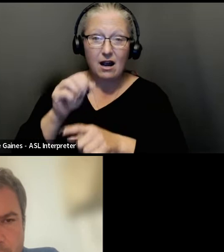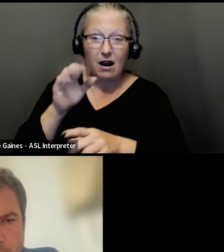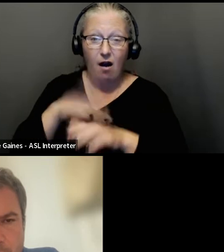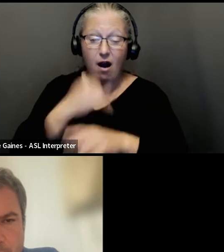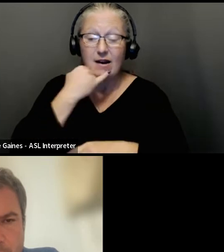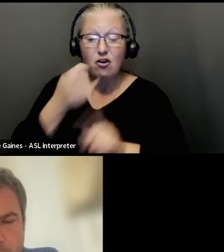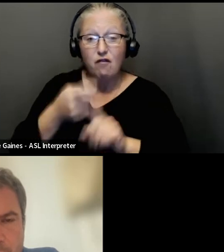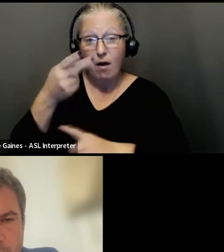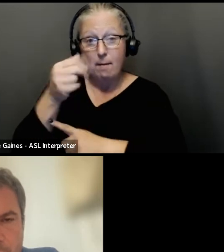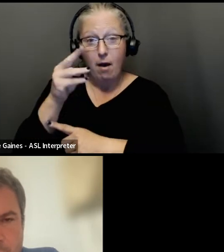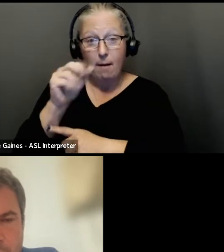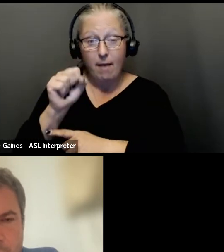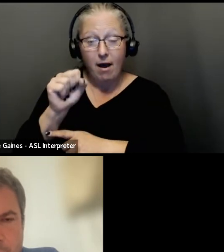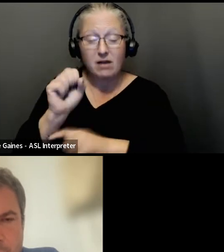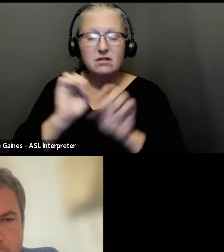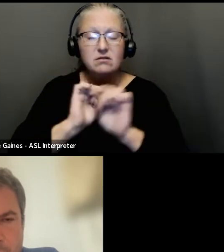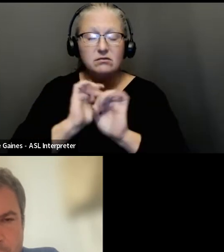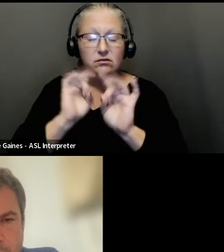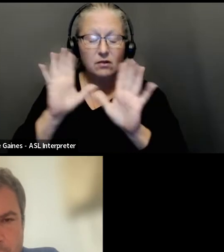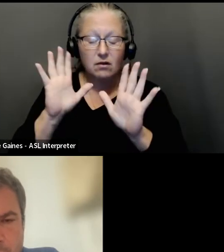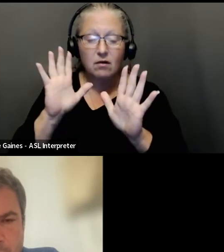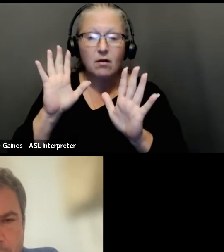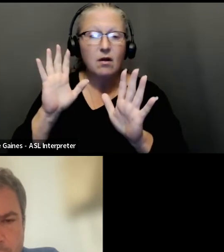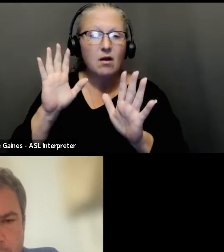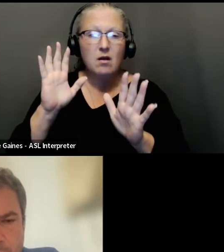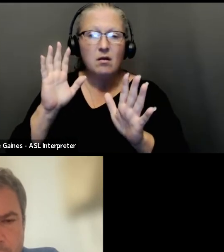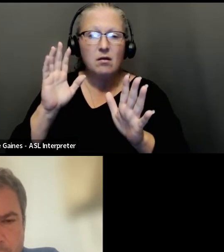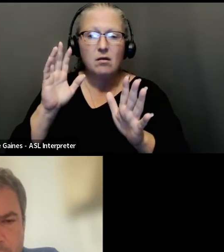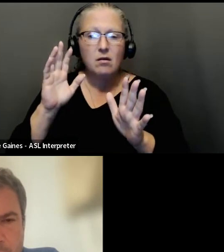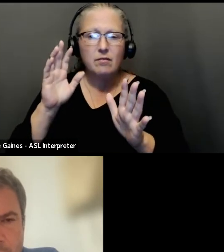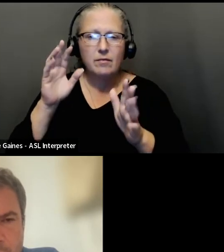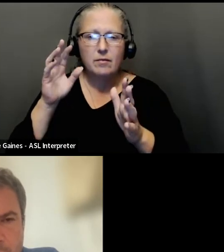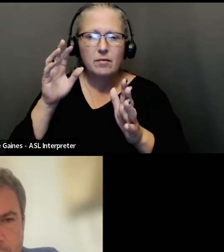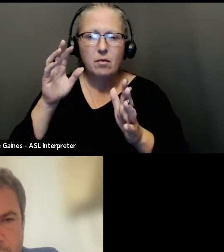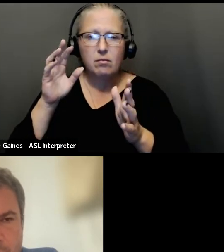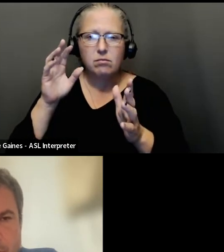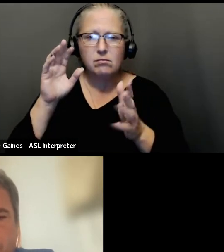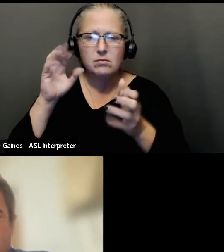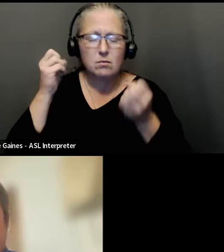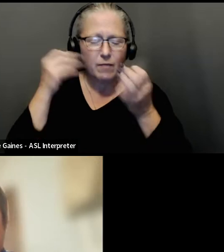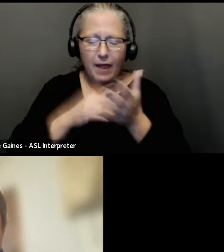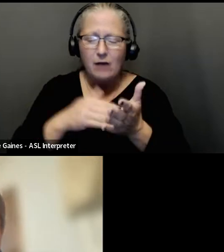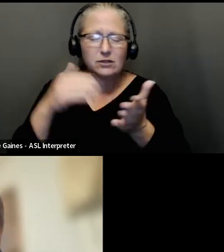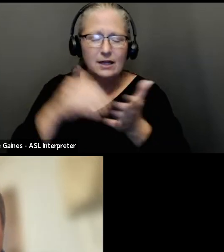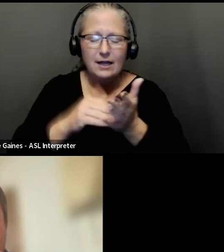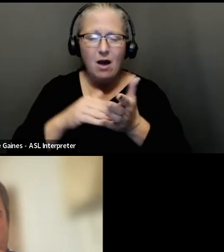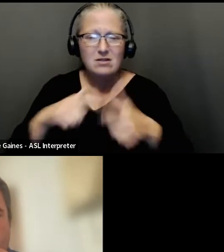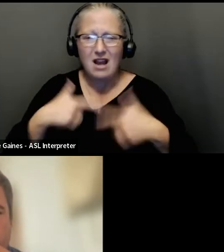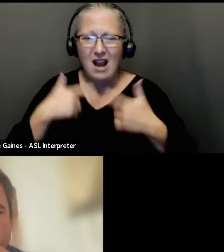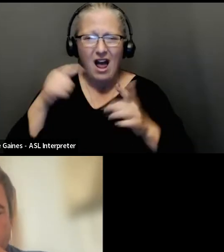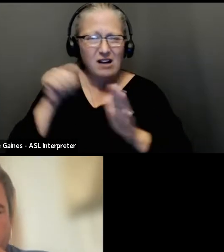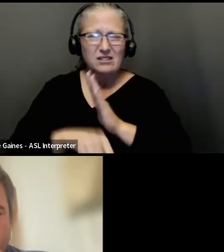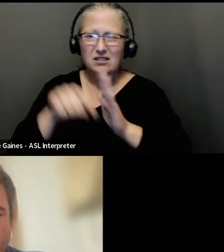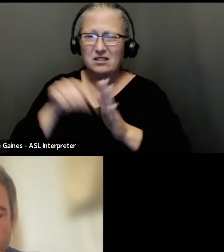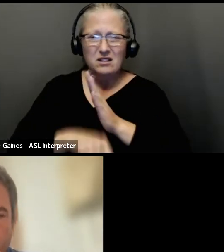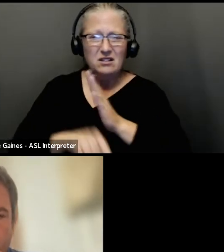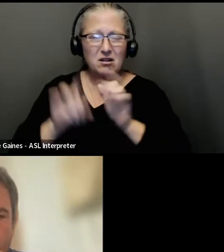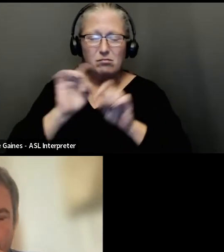were horrific. The brutality and loss of thousands of lives, I think, is just